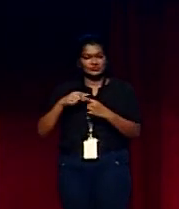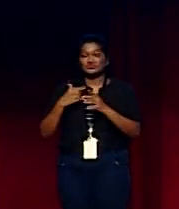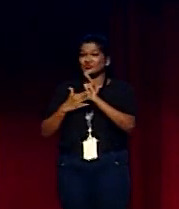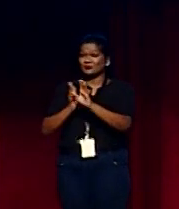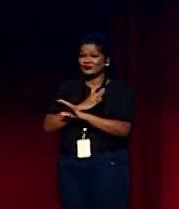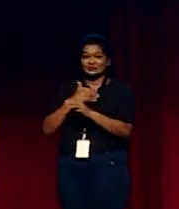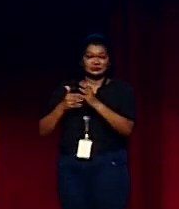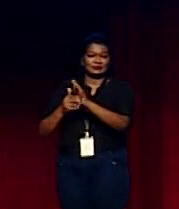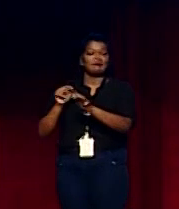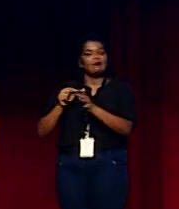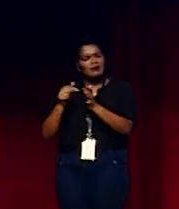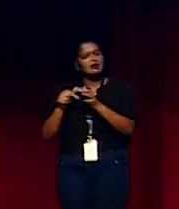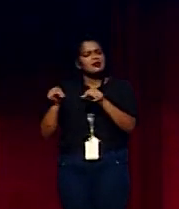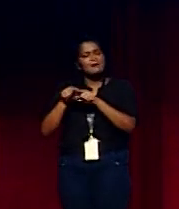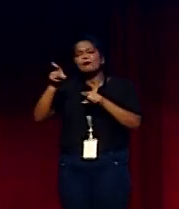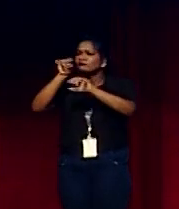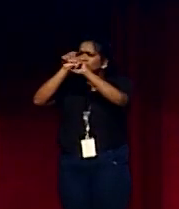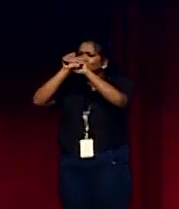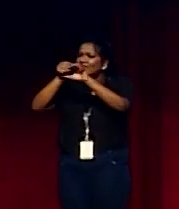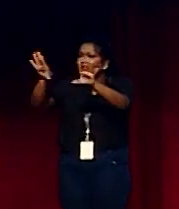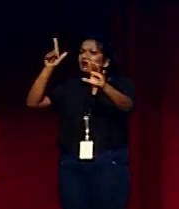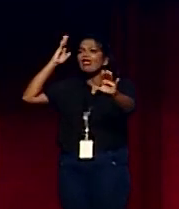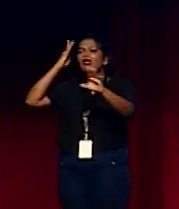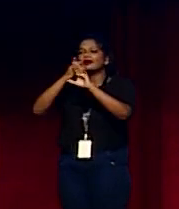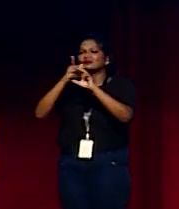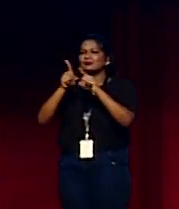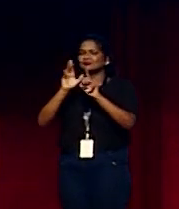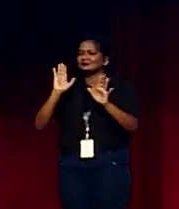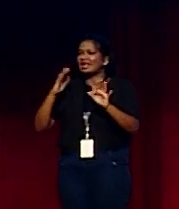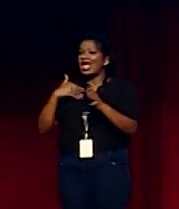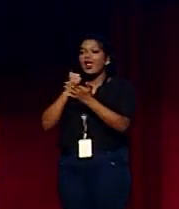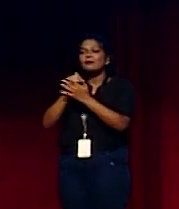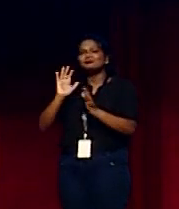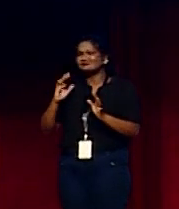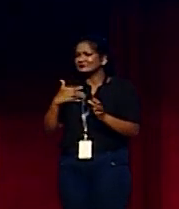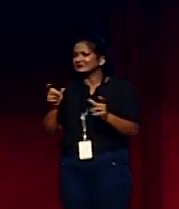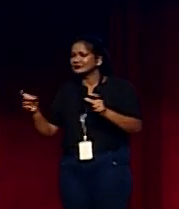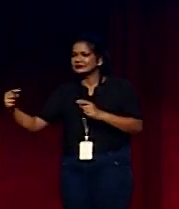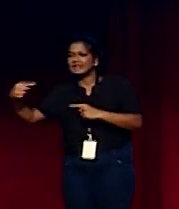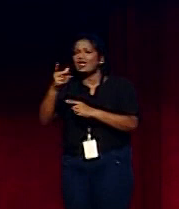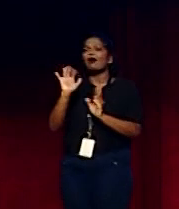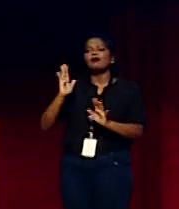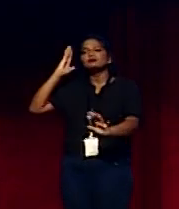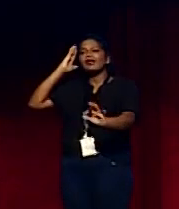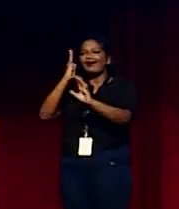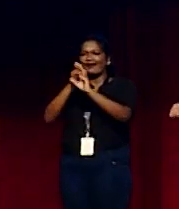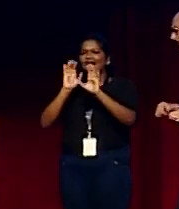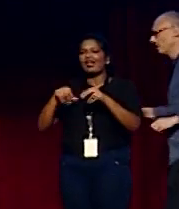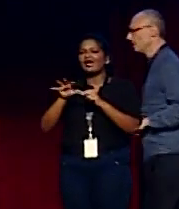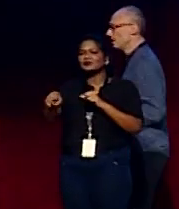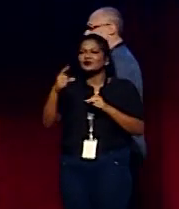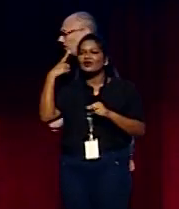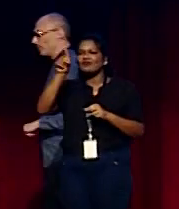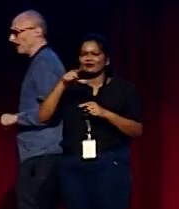earlier, that is being generated directly with code that is in pretext, and then you can exploit